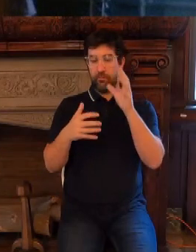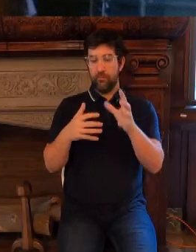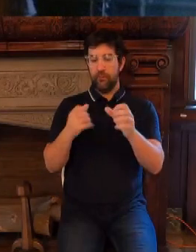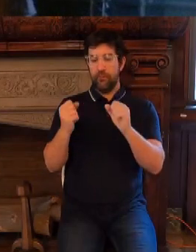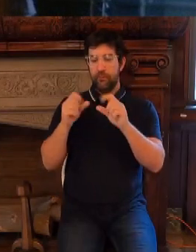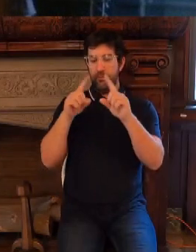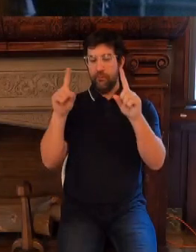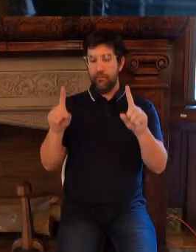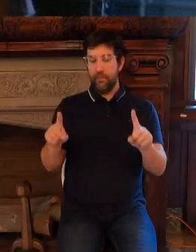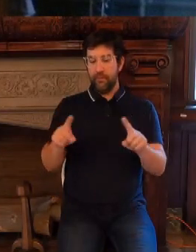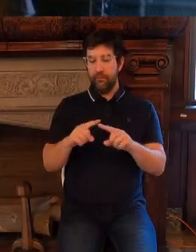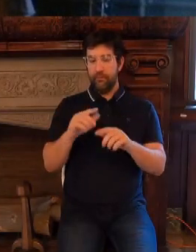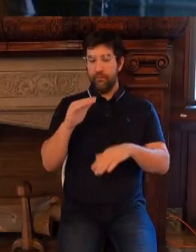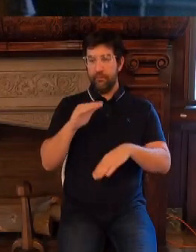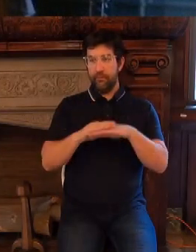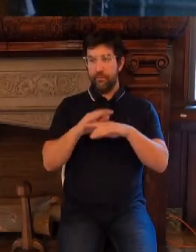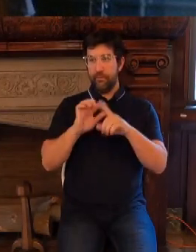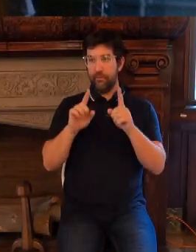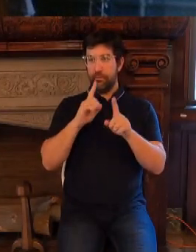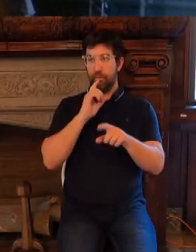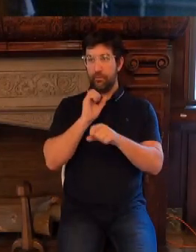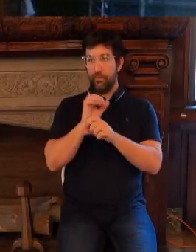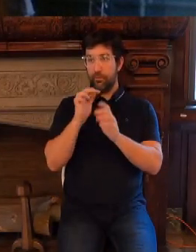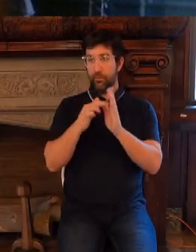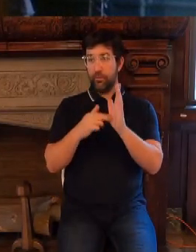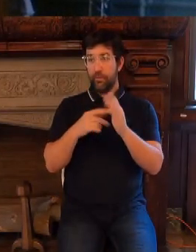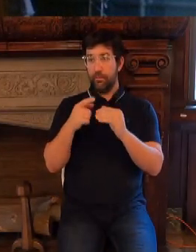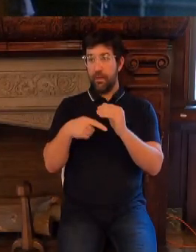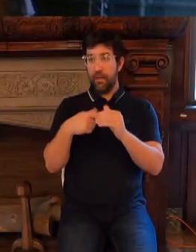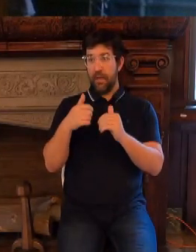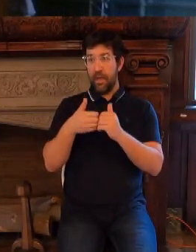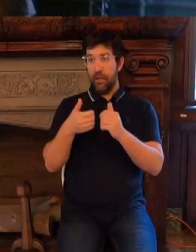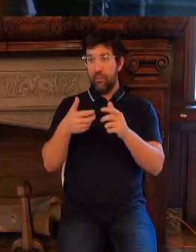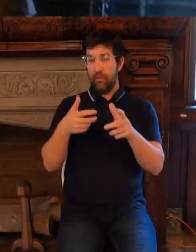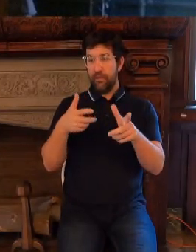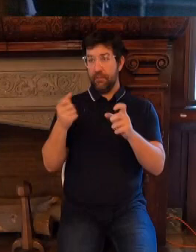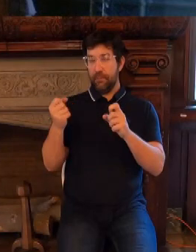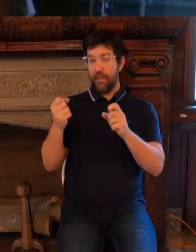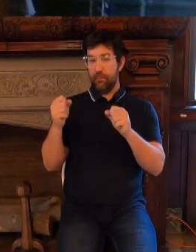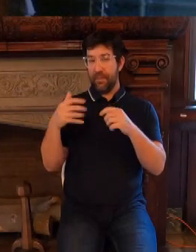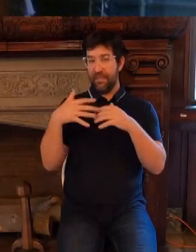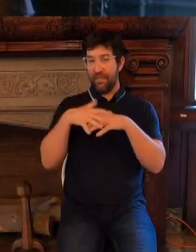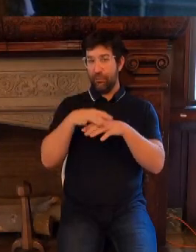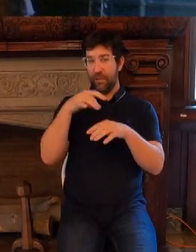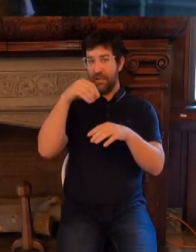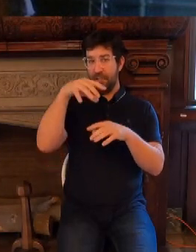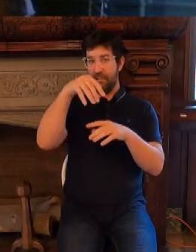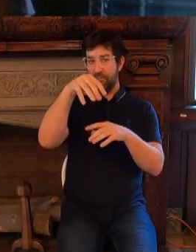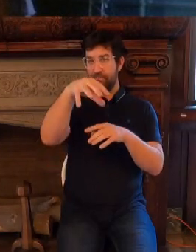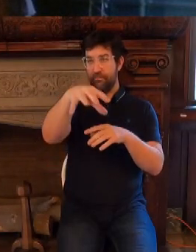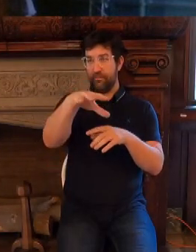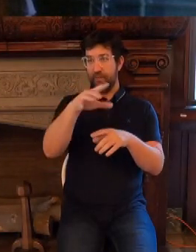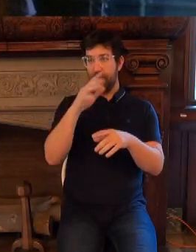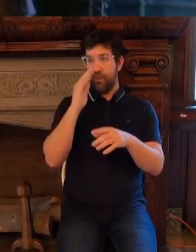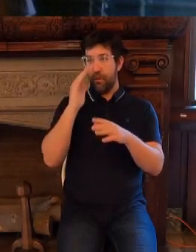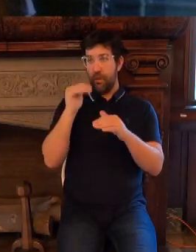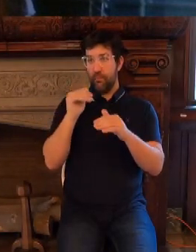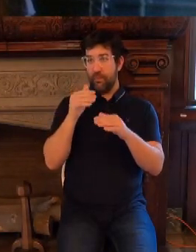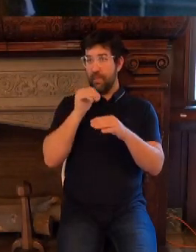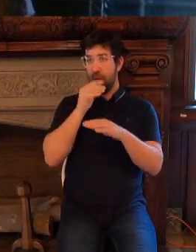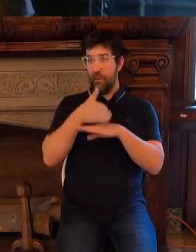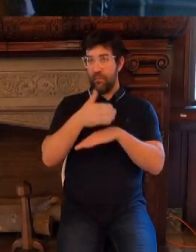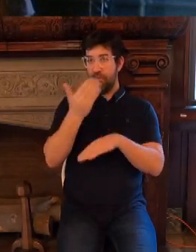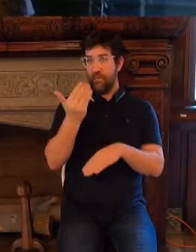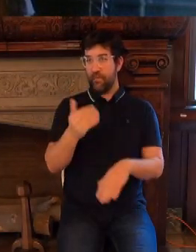post, but I don't know if there's a regulation on how high the speed you can synchronize. There's not. And I hope it's no more than 50.